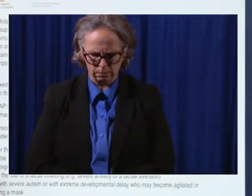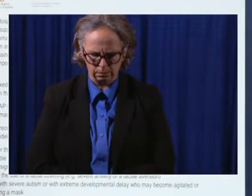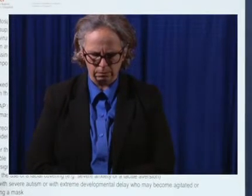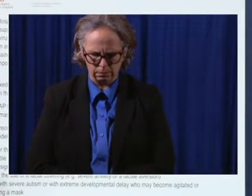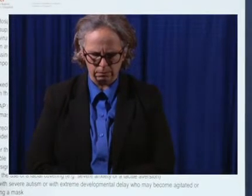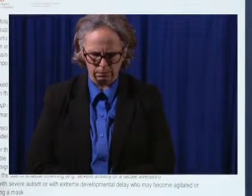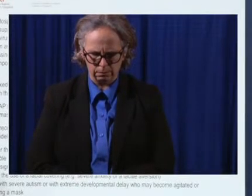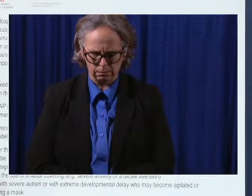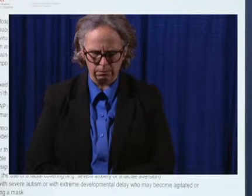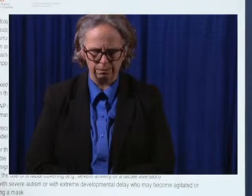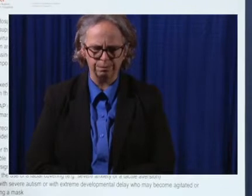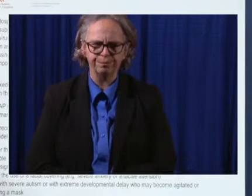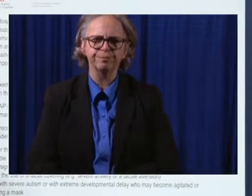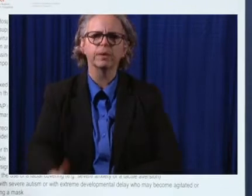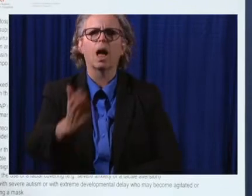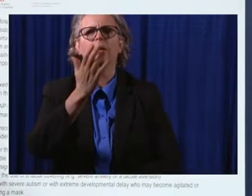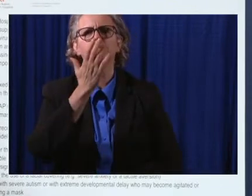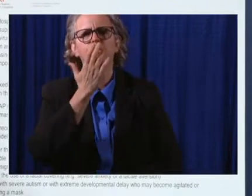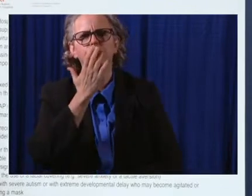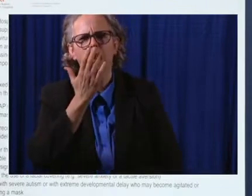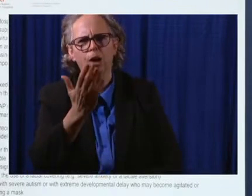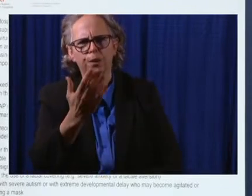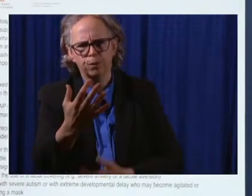Thank you.